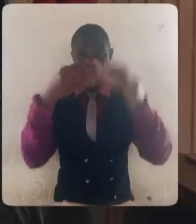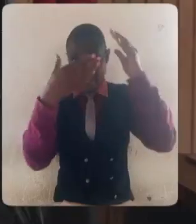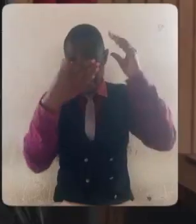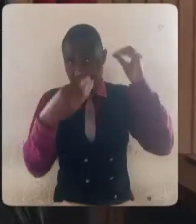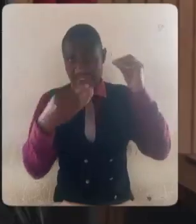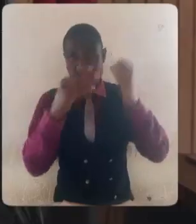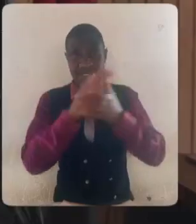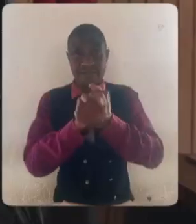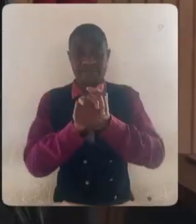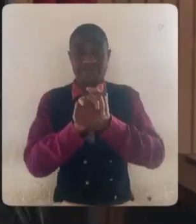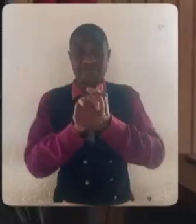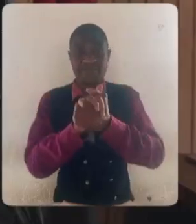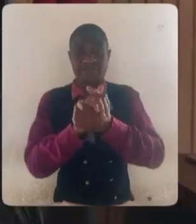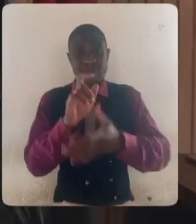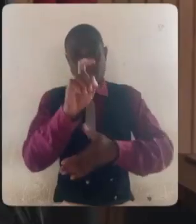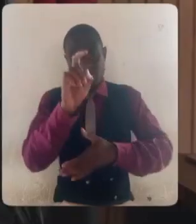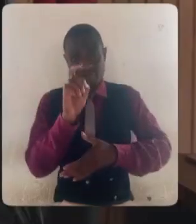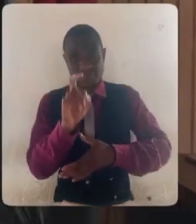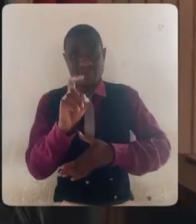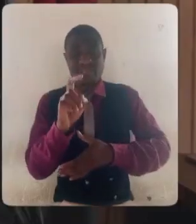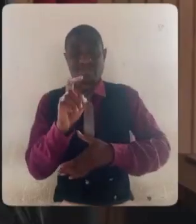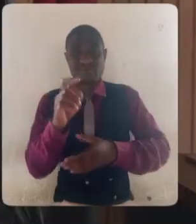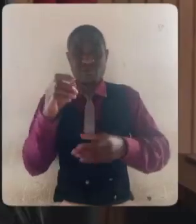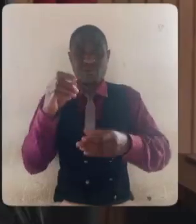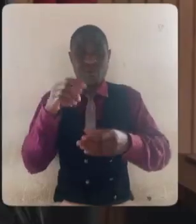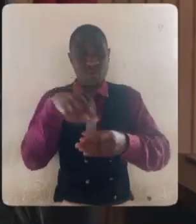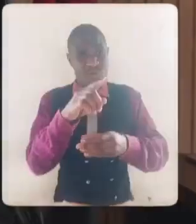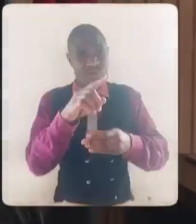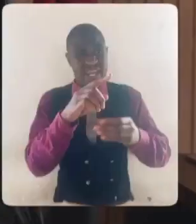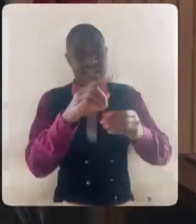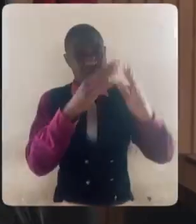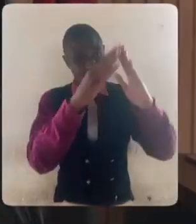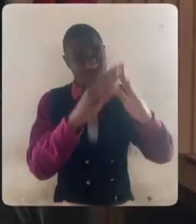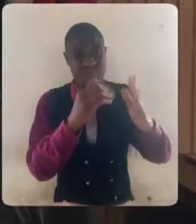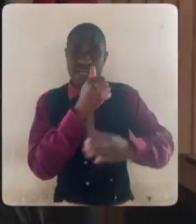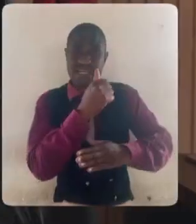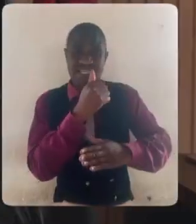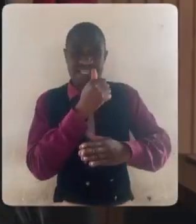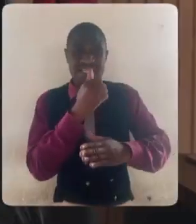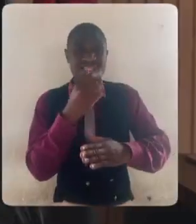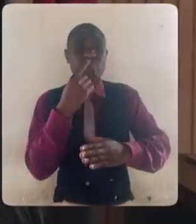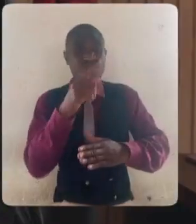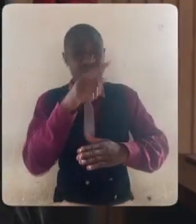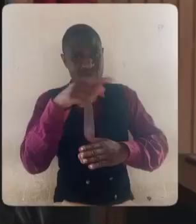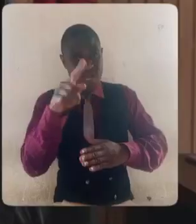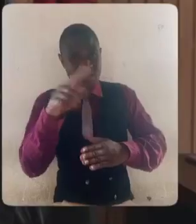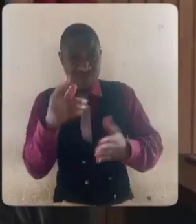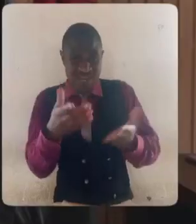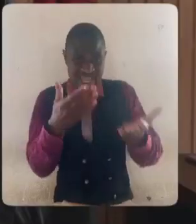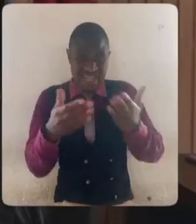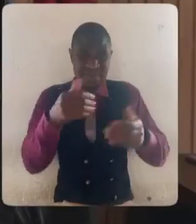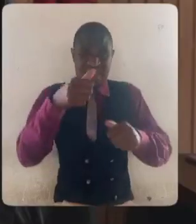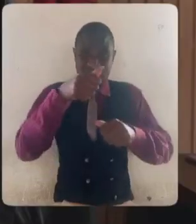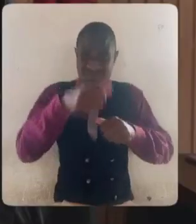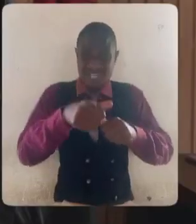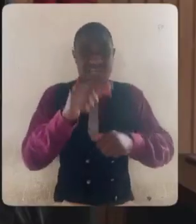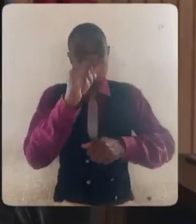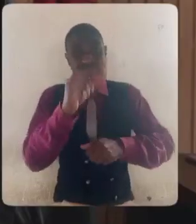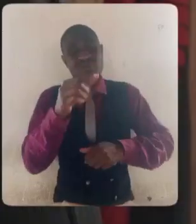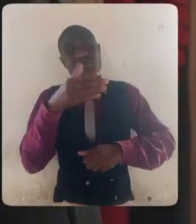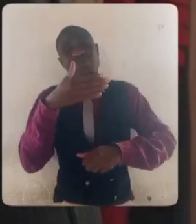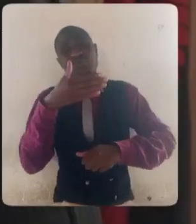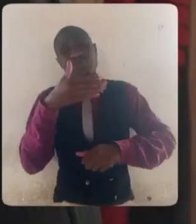but Malawi endures as our common home. Let us safeguard it with unity, dignity, and